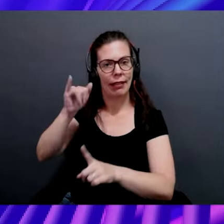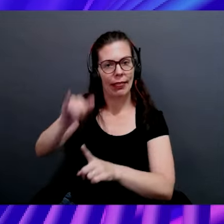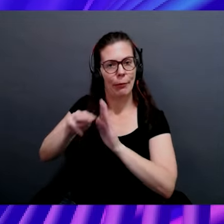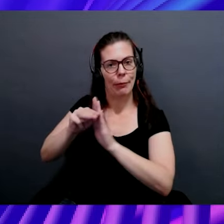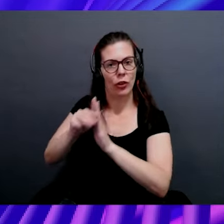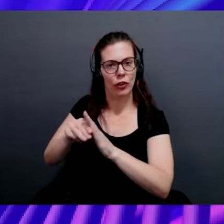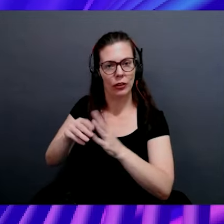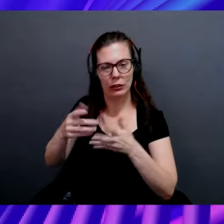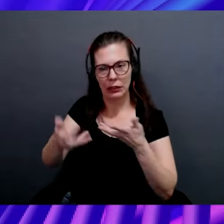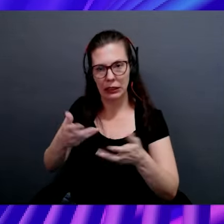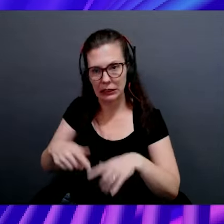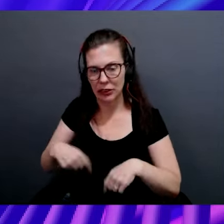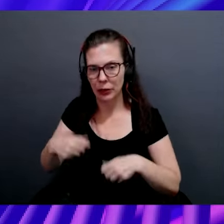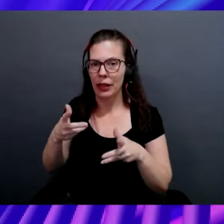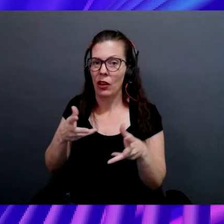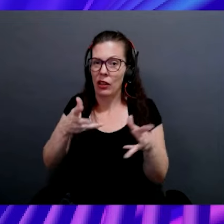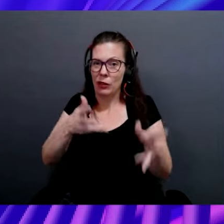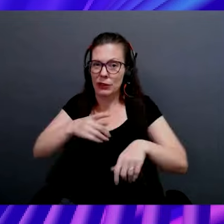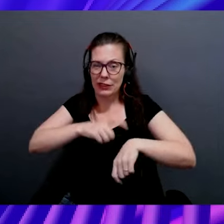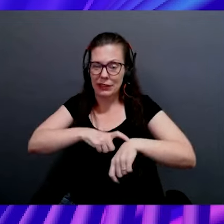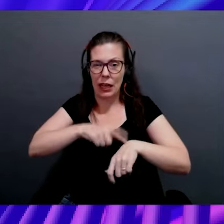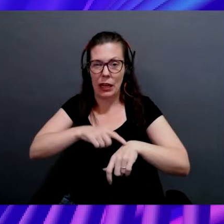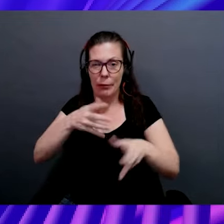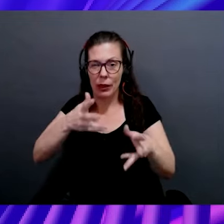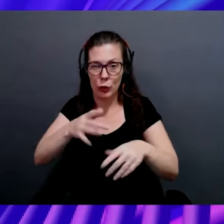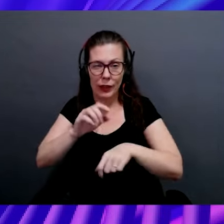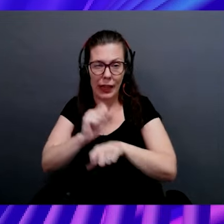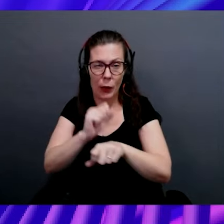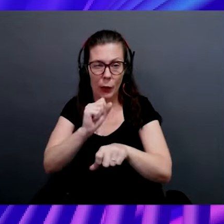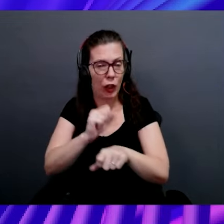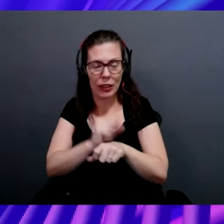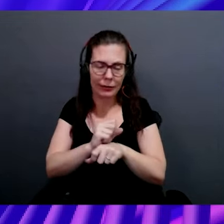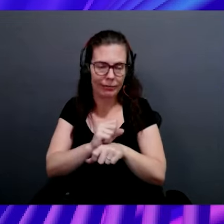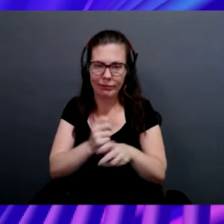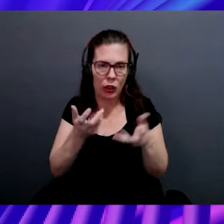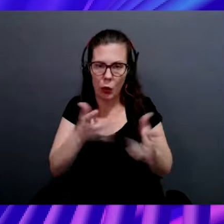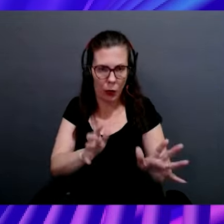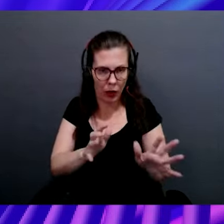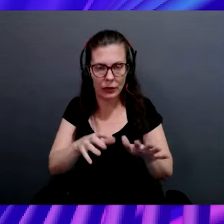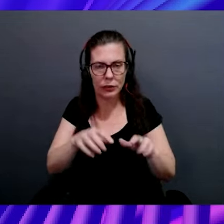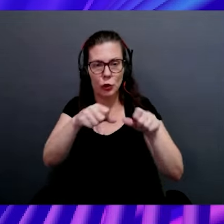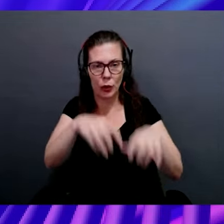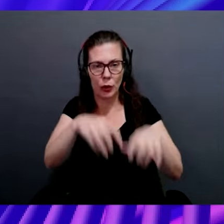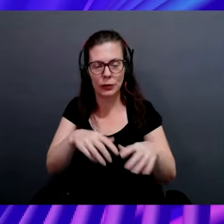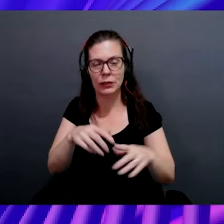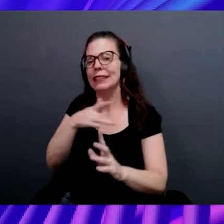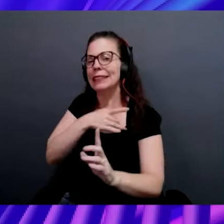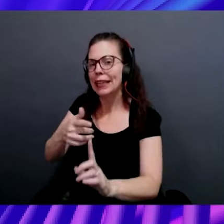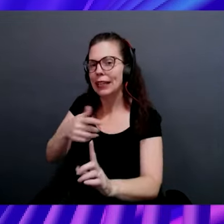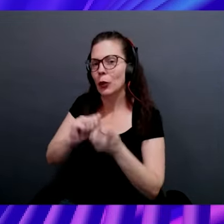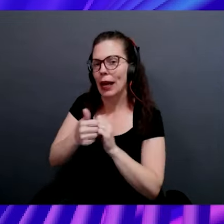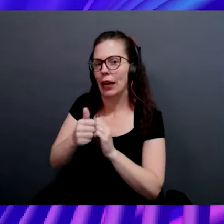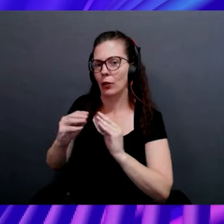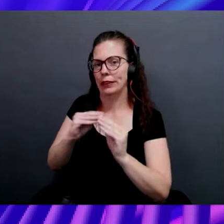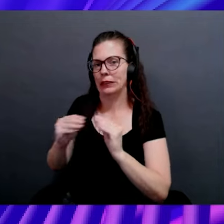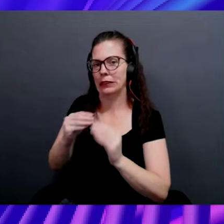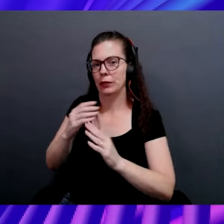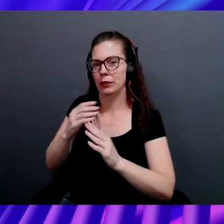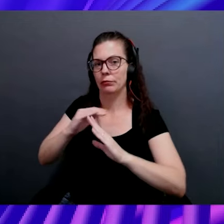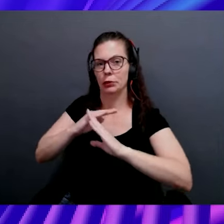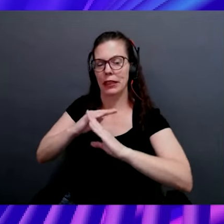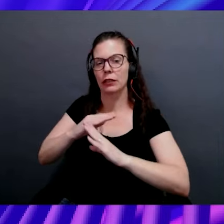be able to lose all of the work that has done. So these are normally tackled by checkpointing